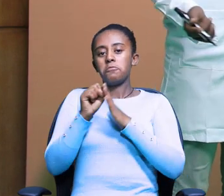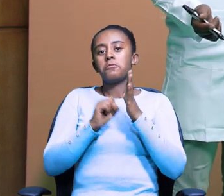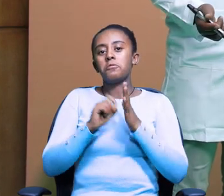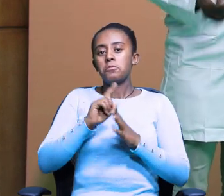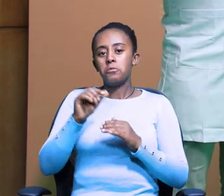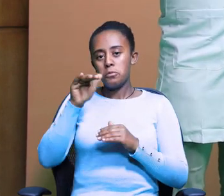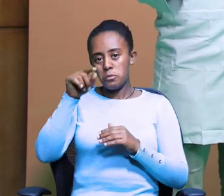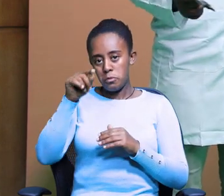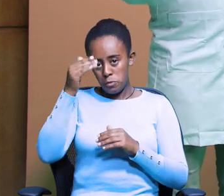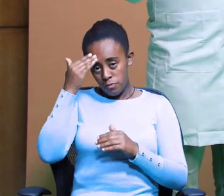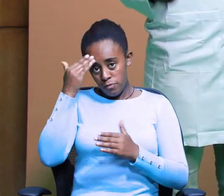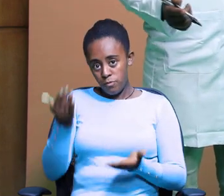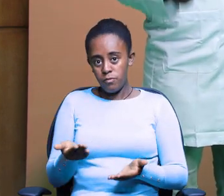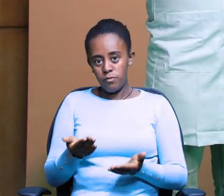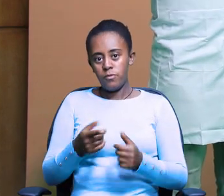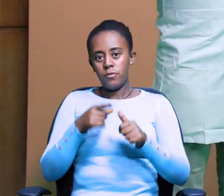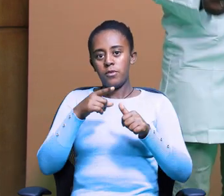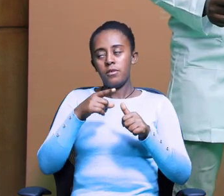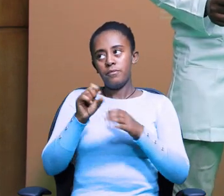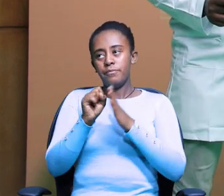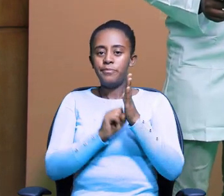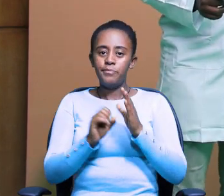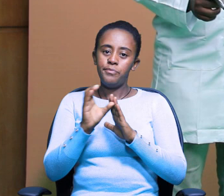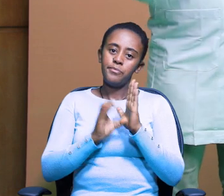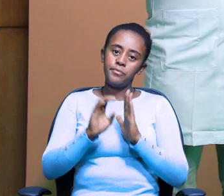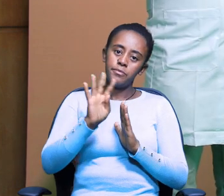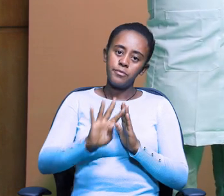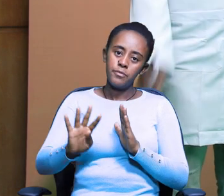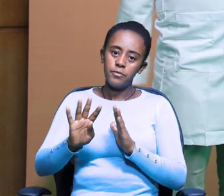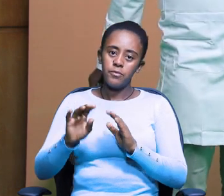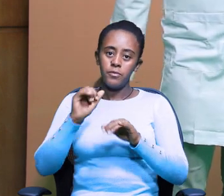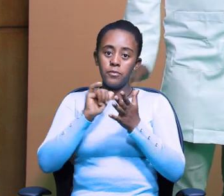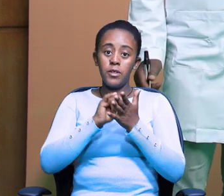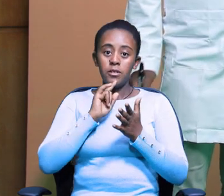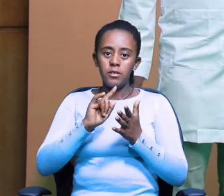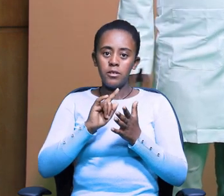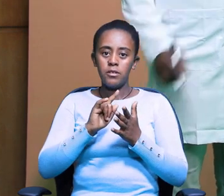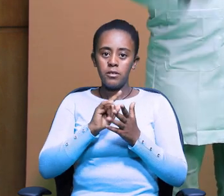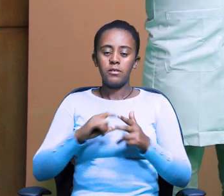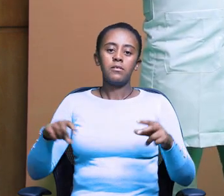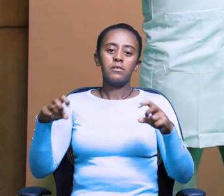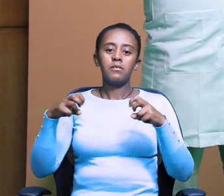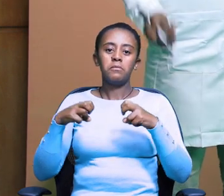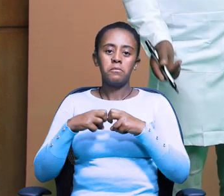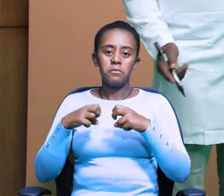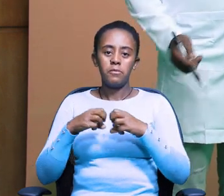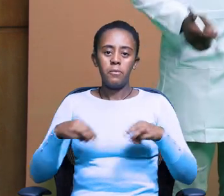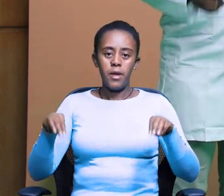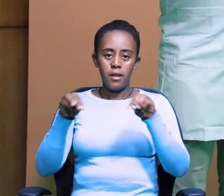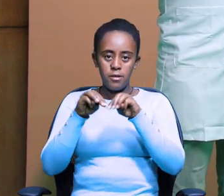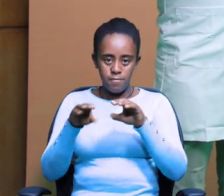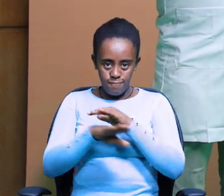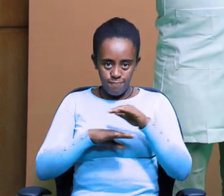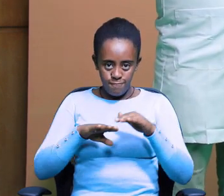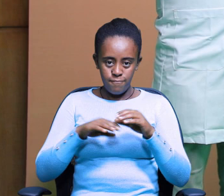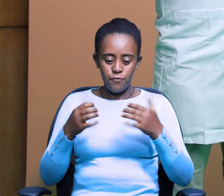know that we stop in first semester in chapter 4, that is electromagnetism. So under this electromagnetism,